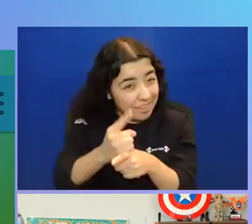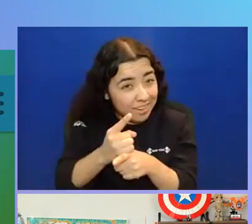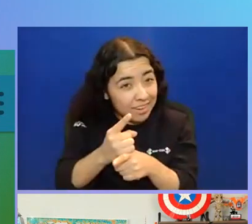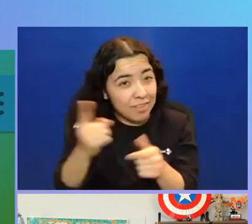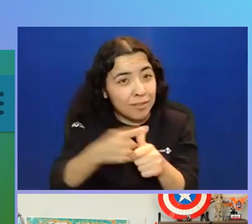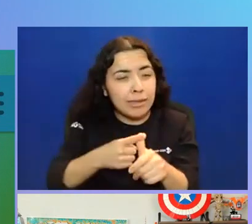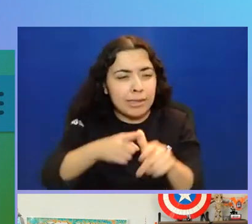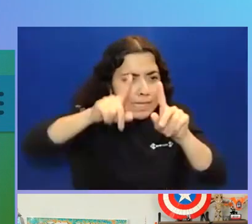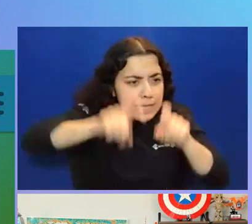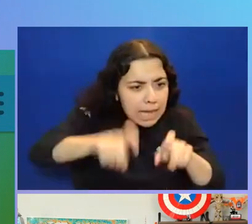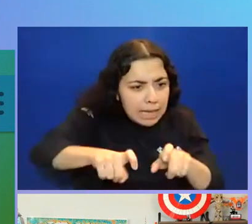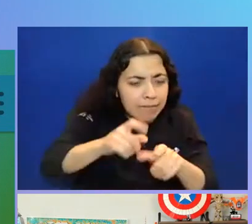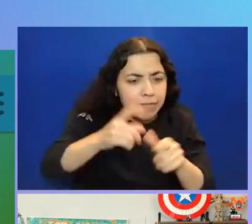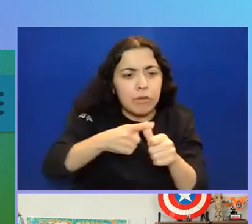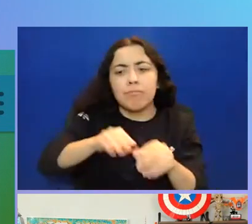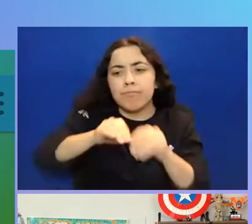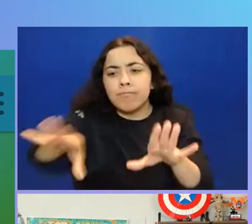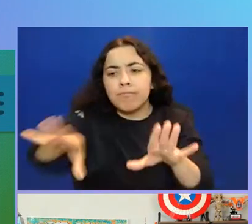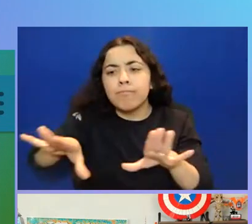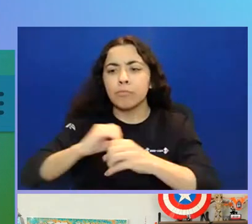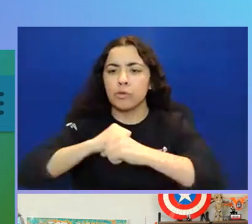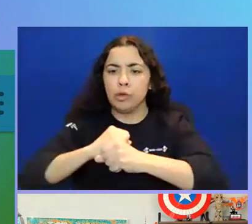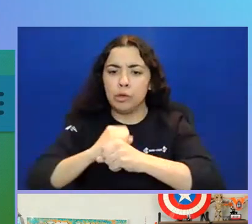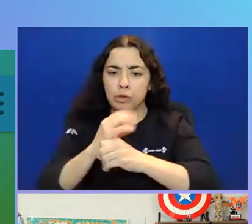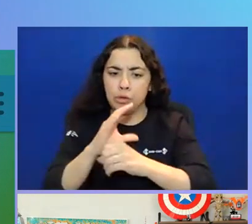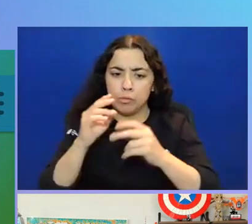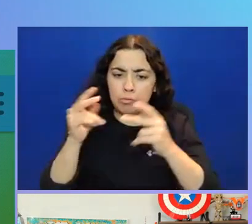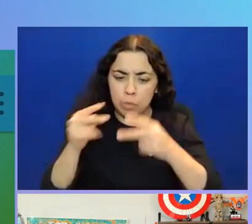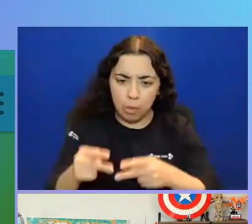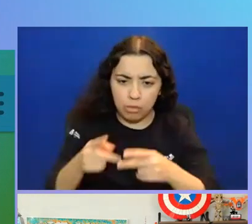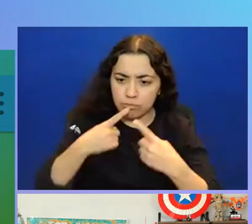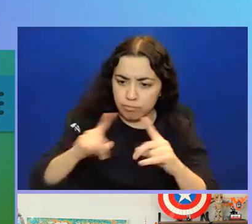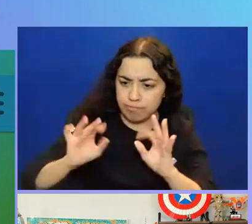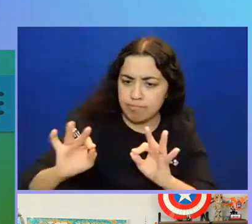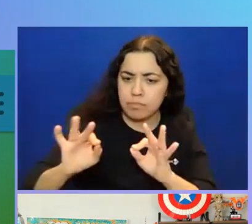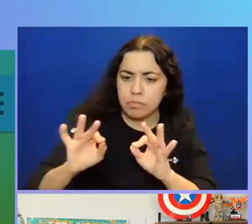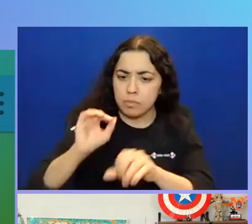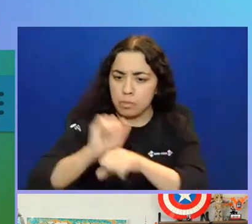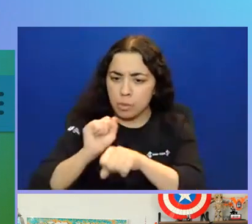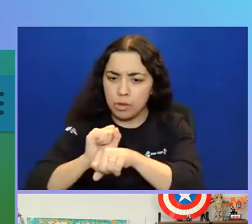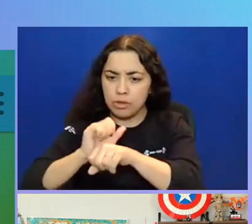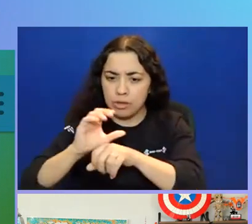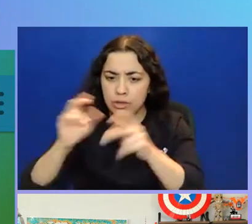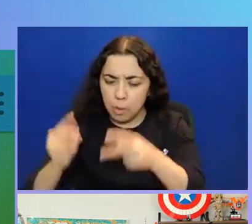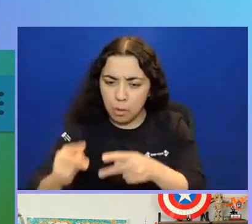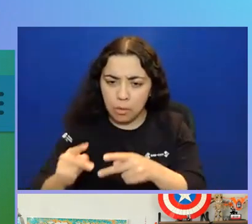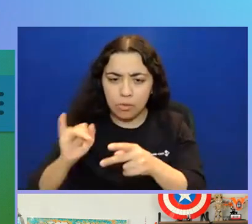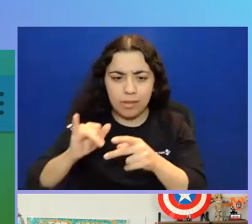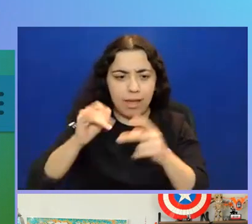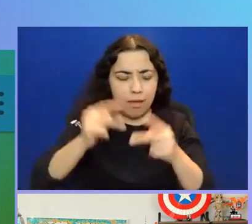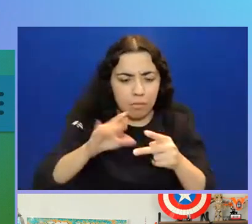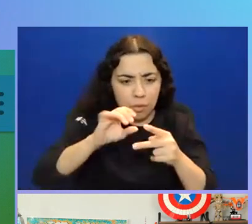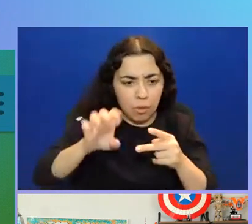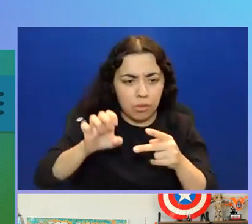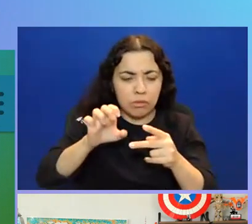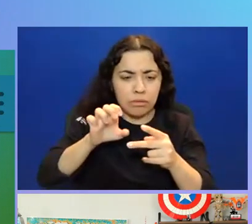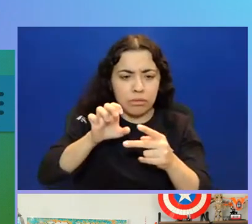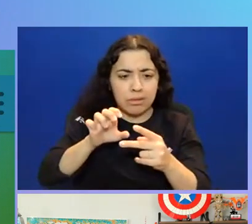tested. You want to make sure you're deploying secure code, working code that performs against thousands of customers or